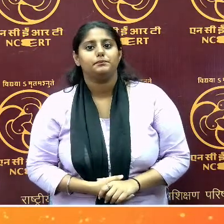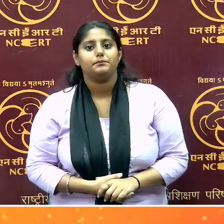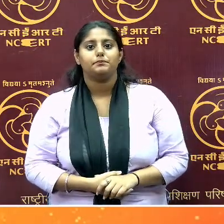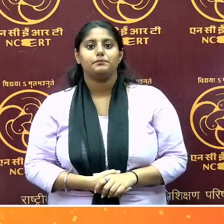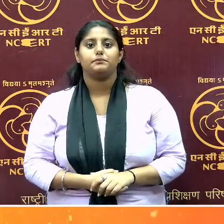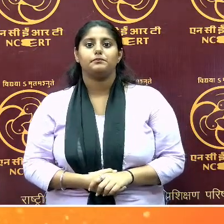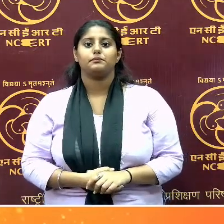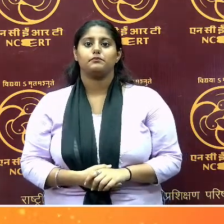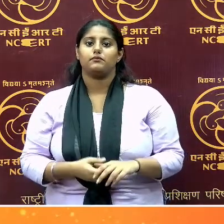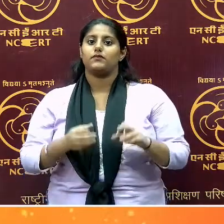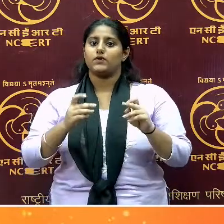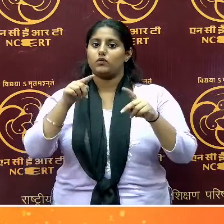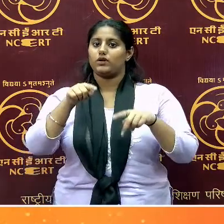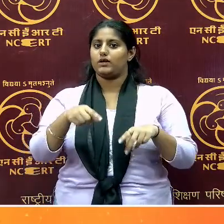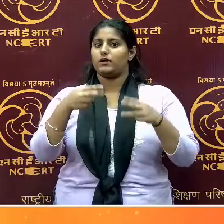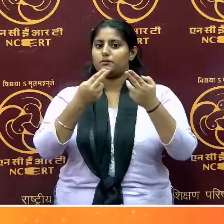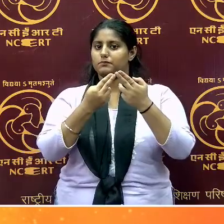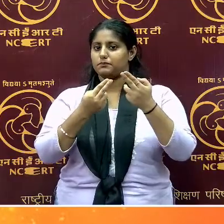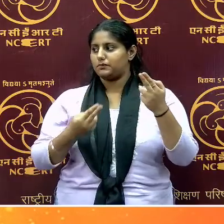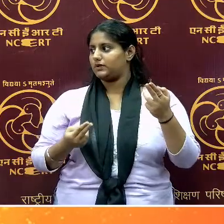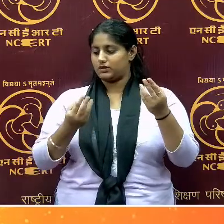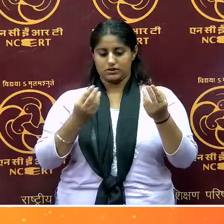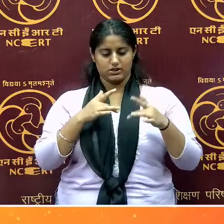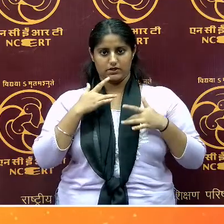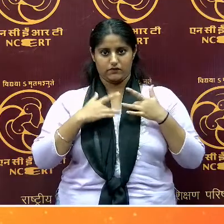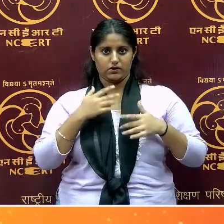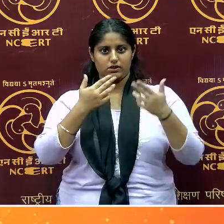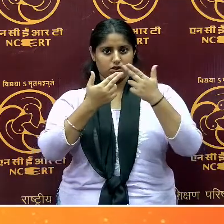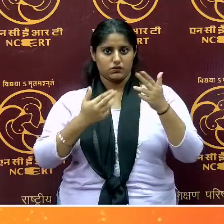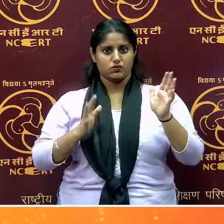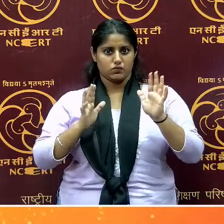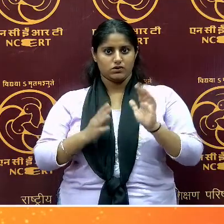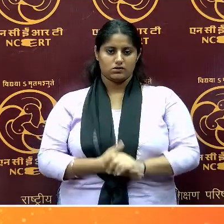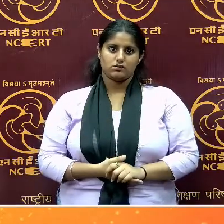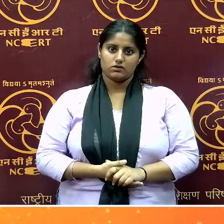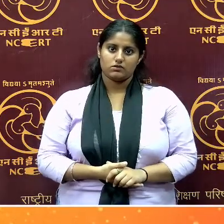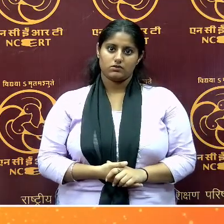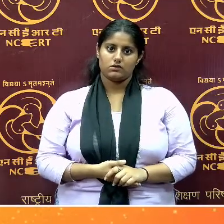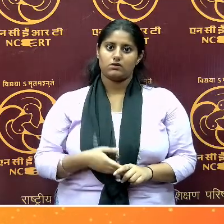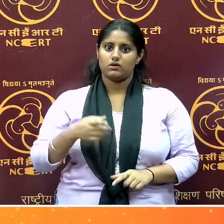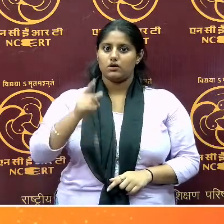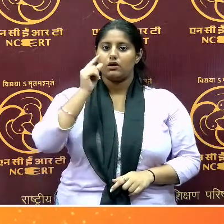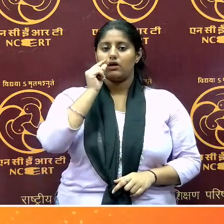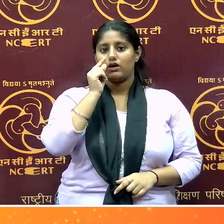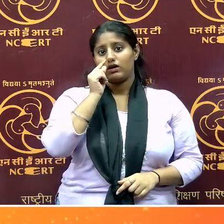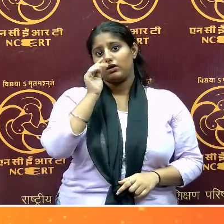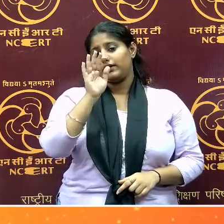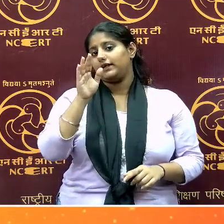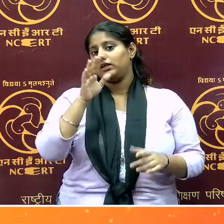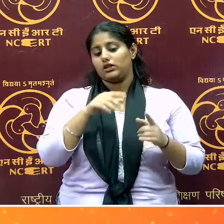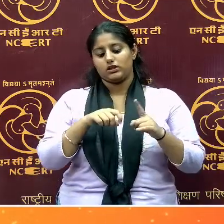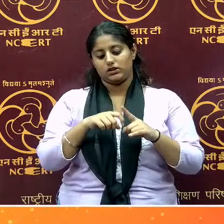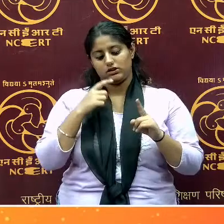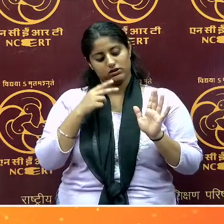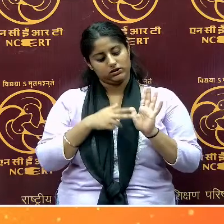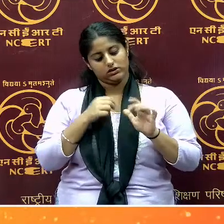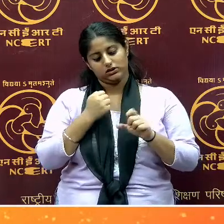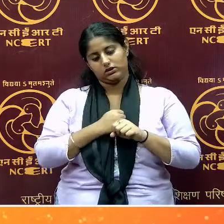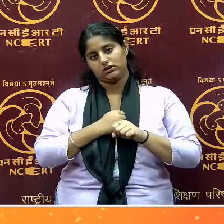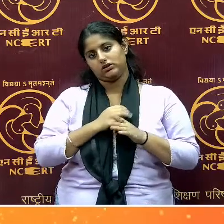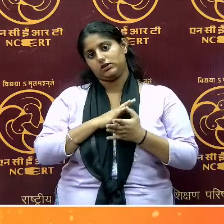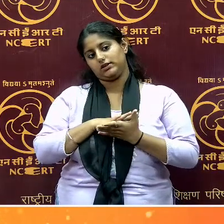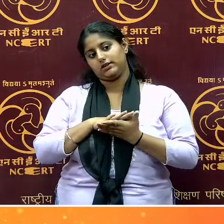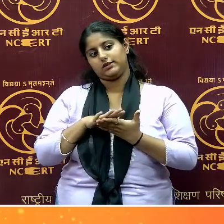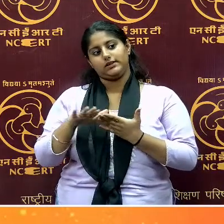Here comes an interesting story, Shivani. Okay. We have king's horses. Okay, so finally we came up with this